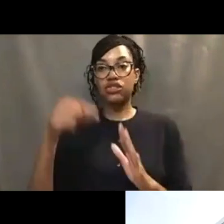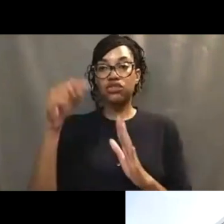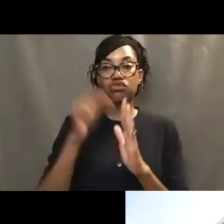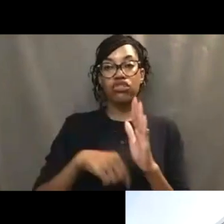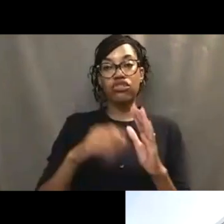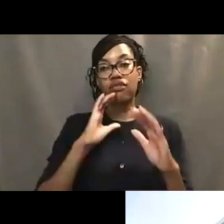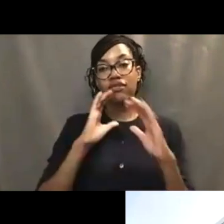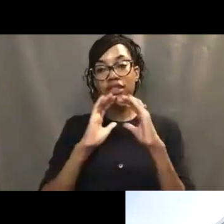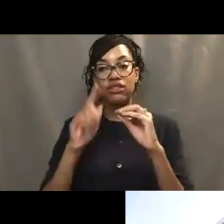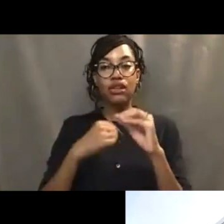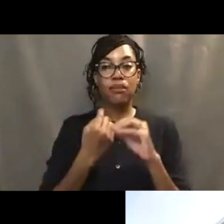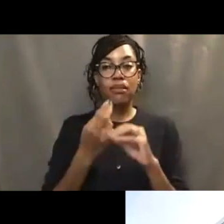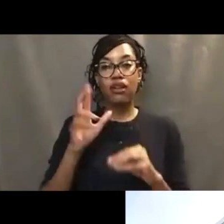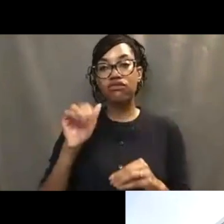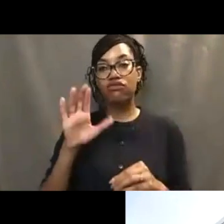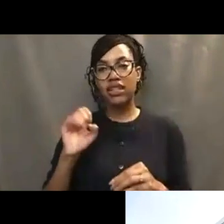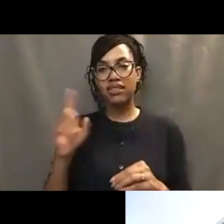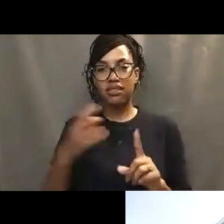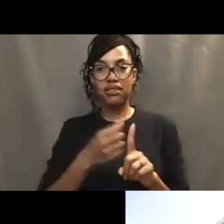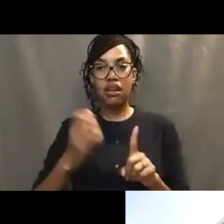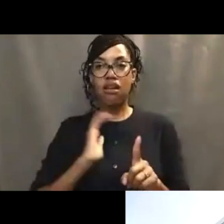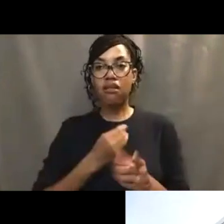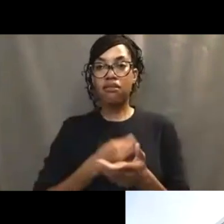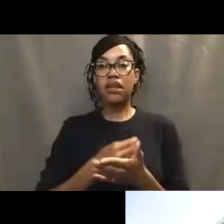about race.